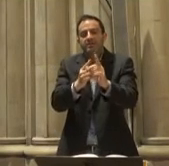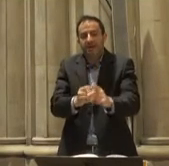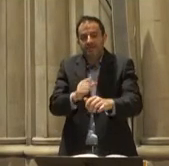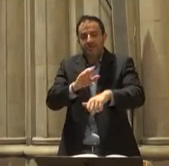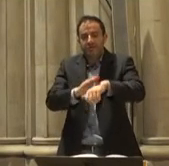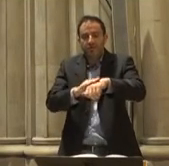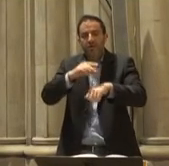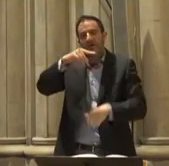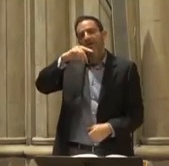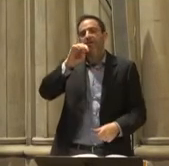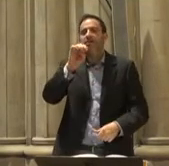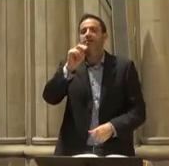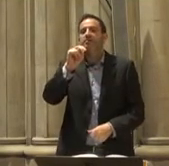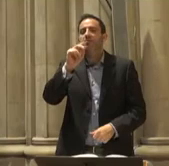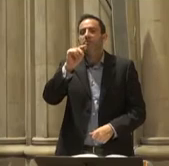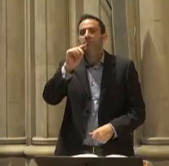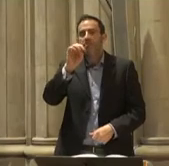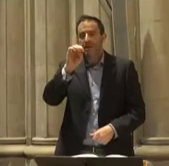day.